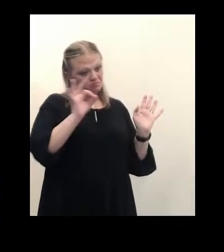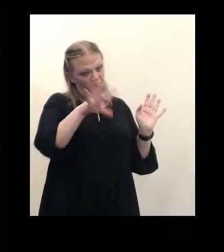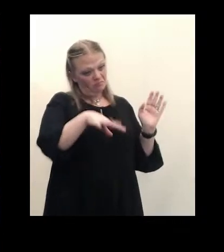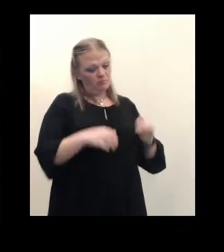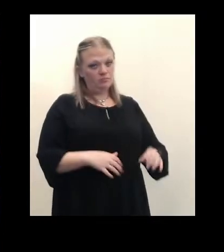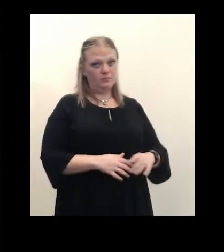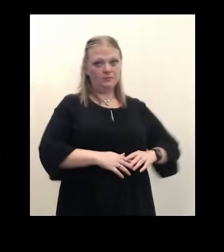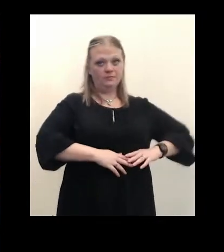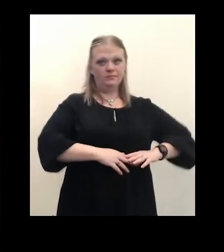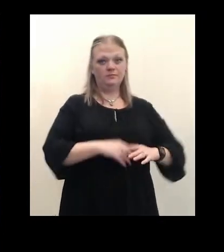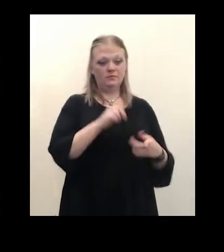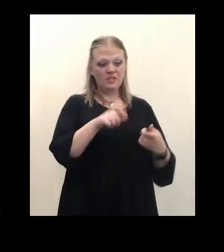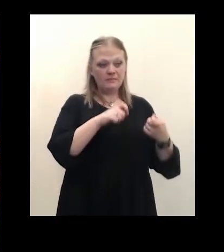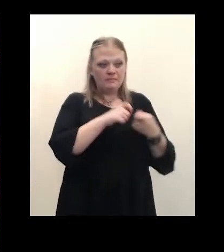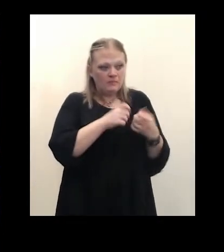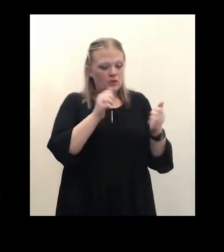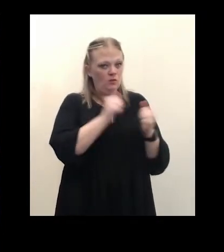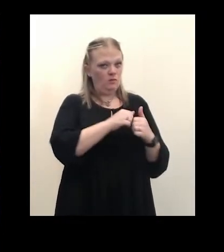especially with the Houston game,